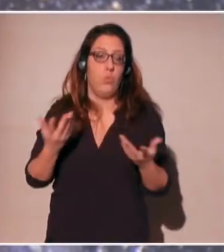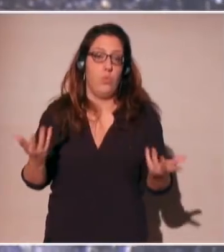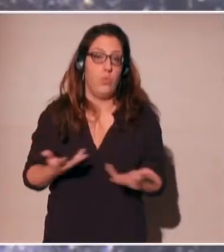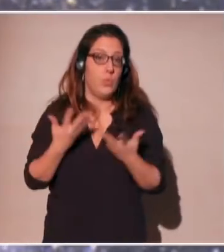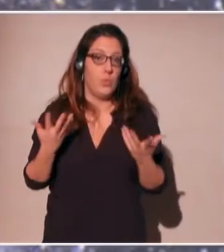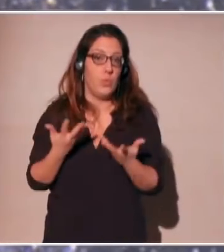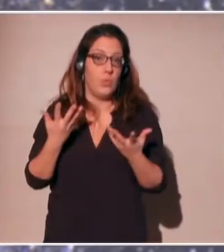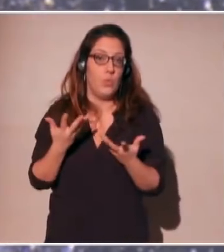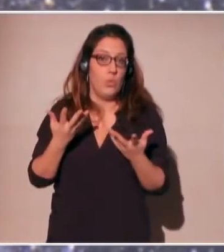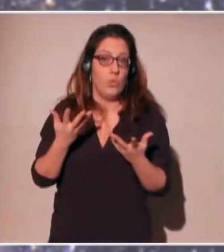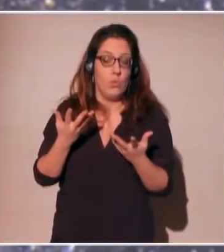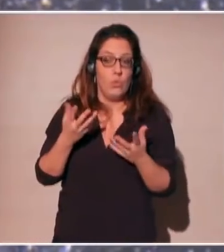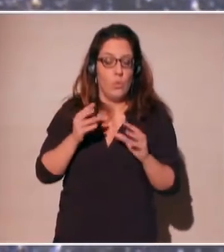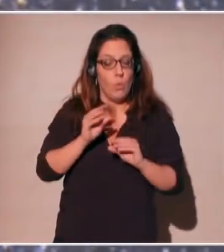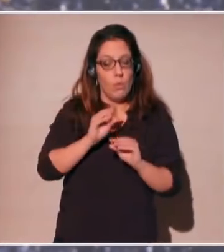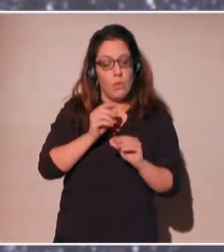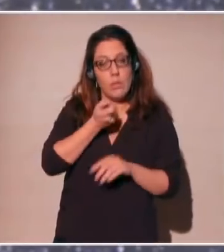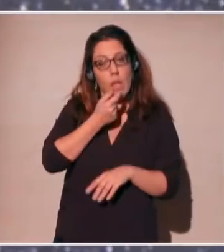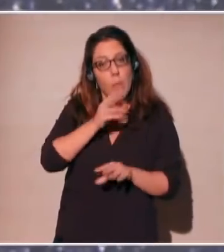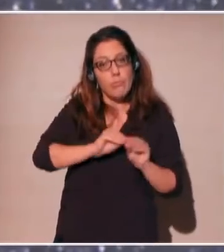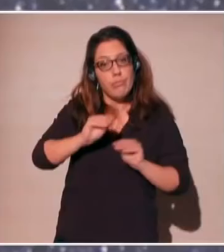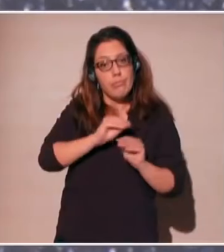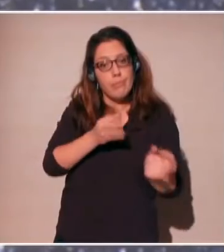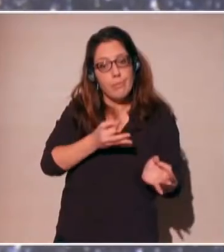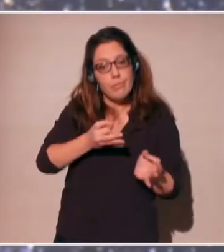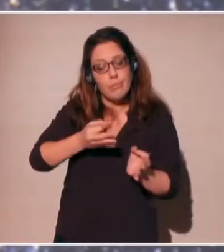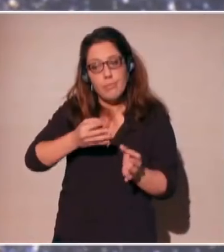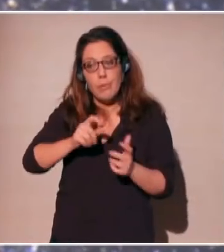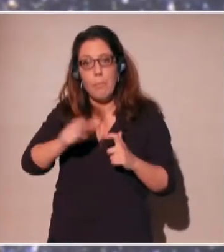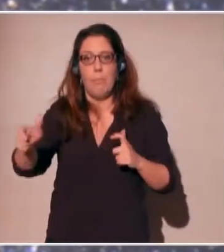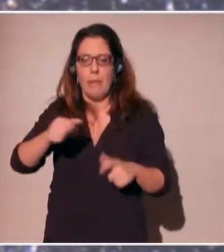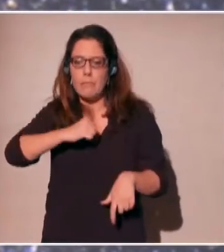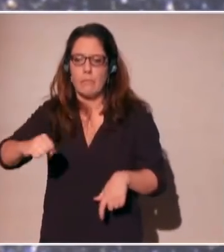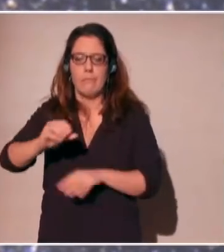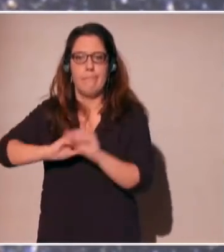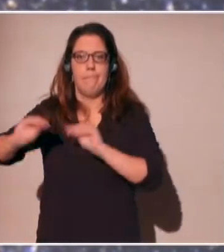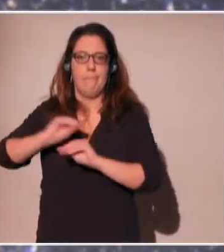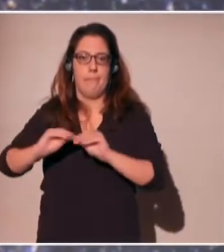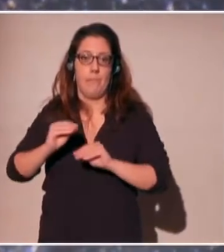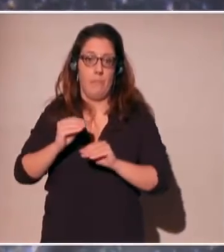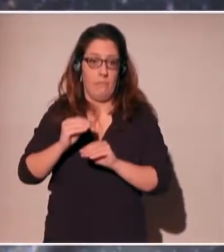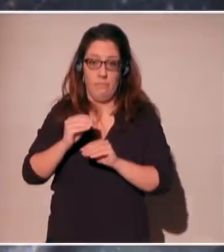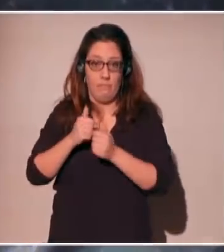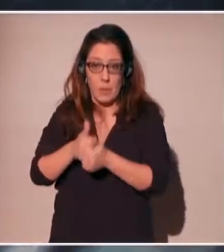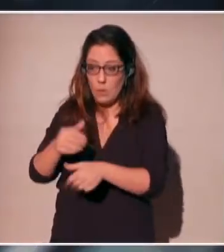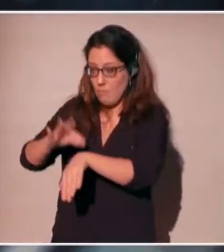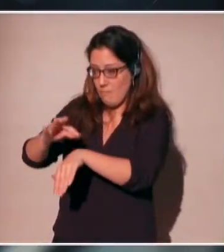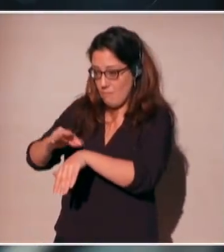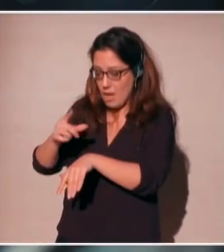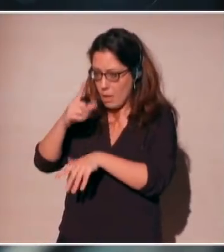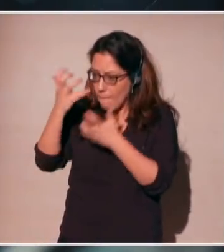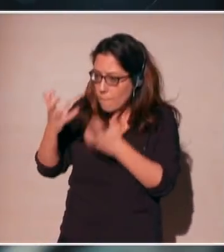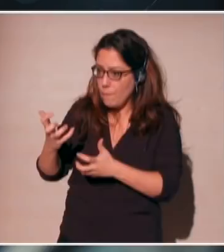voice into the algorithms. And it is really important. Everything I show you now is based on data that's already